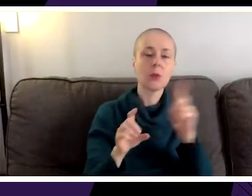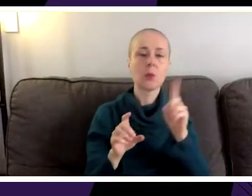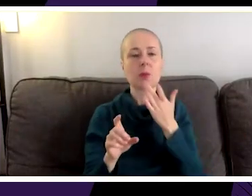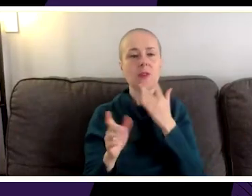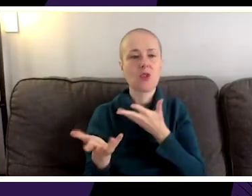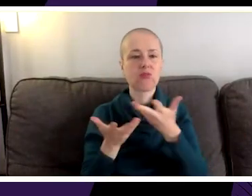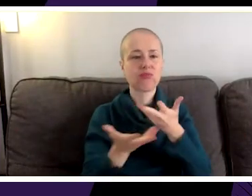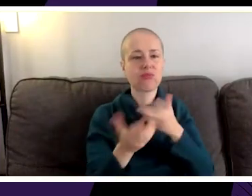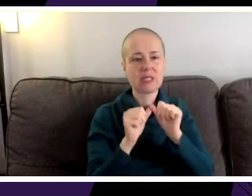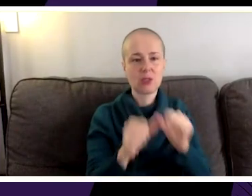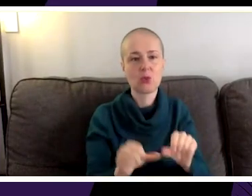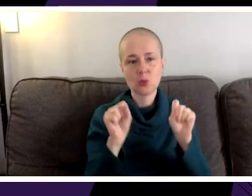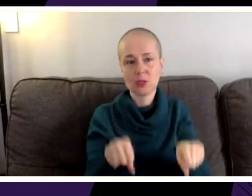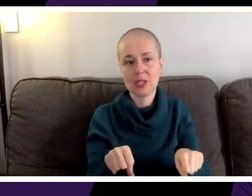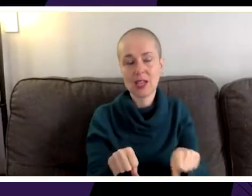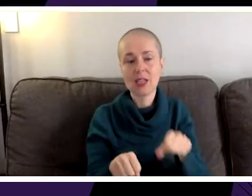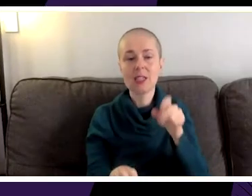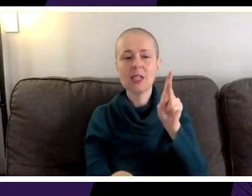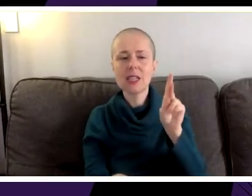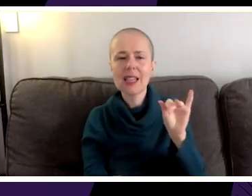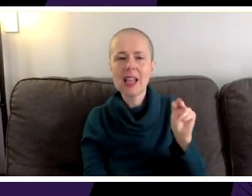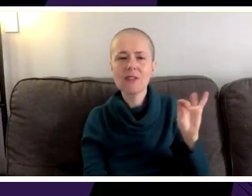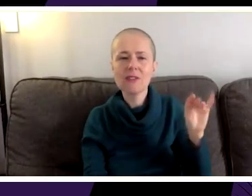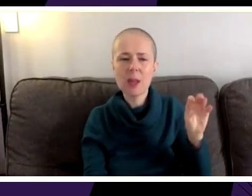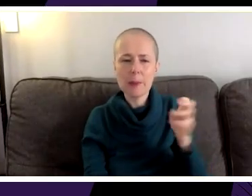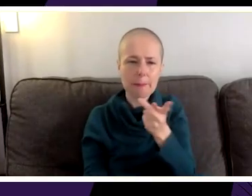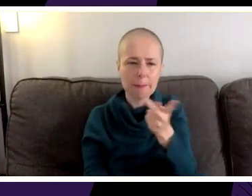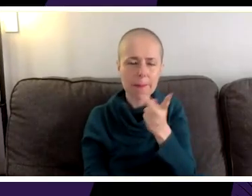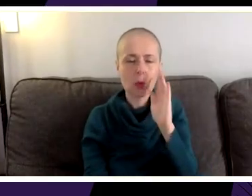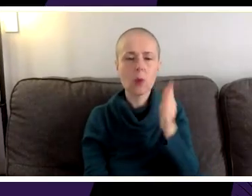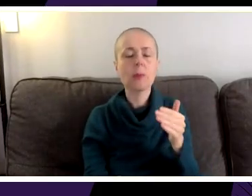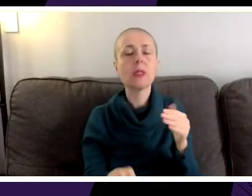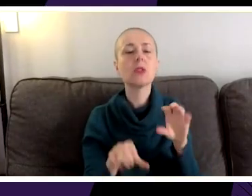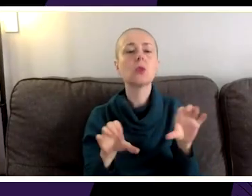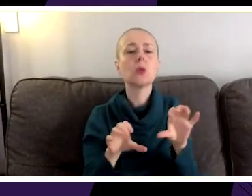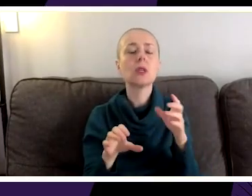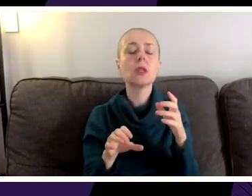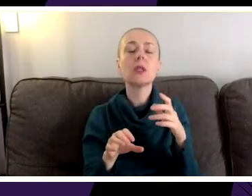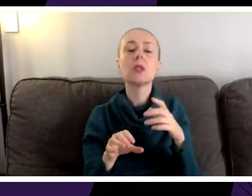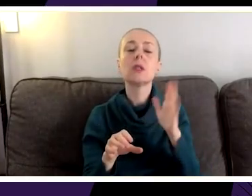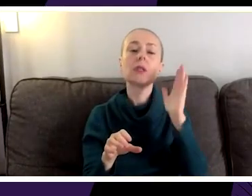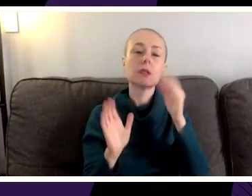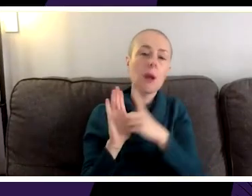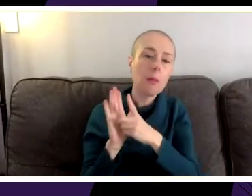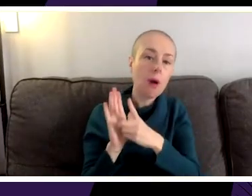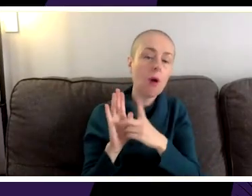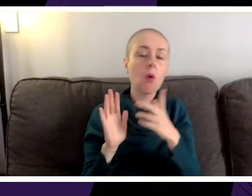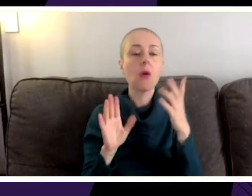go into. I believe Kang and Fame will be doing a demo and also participatory